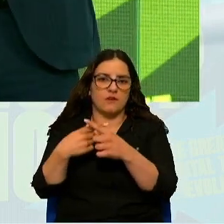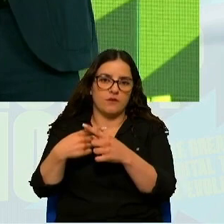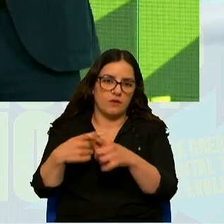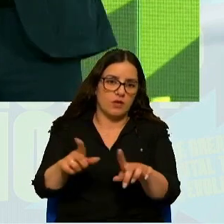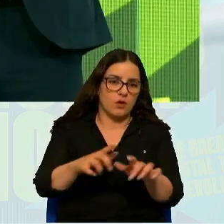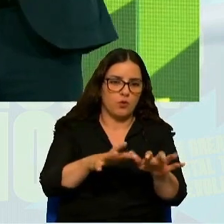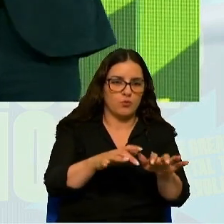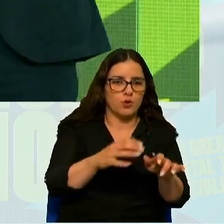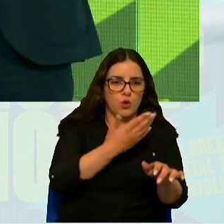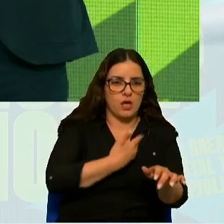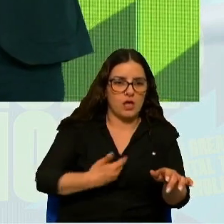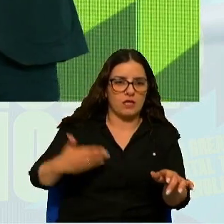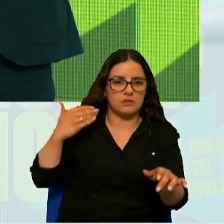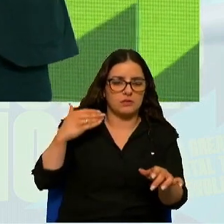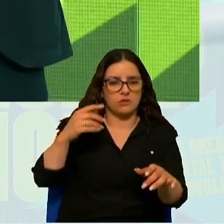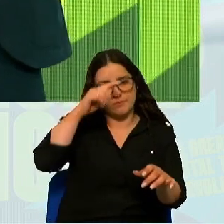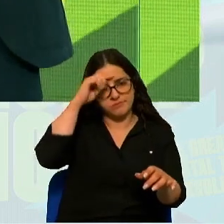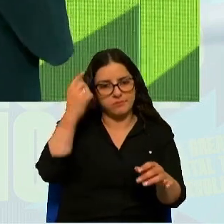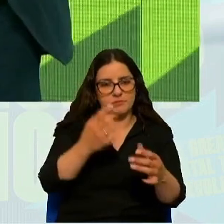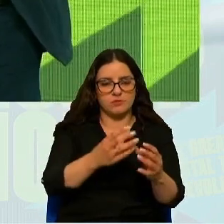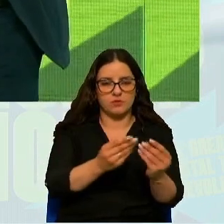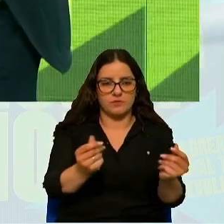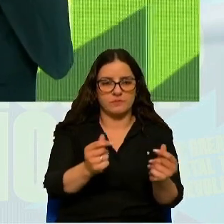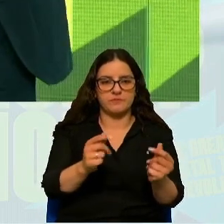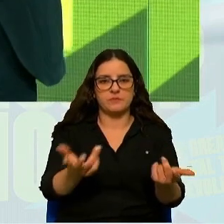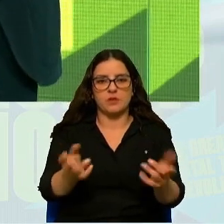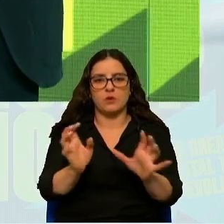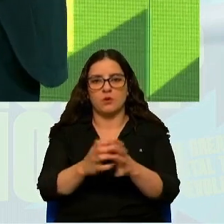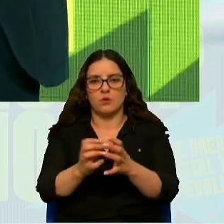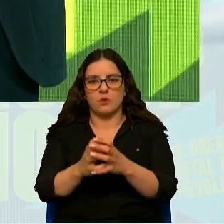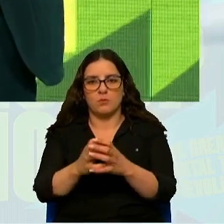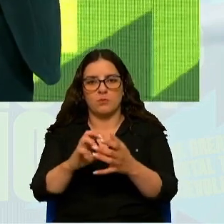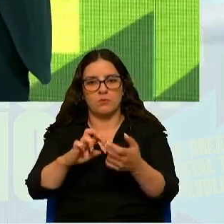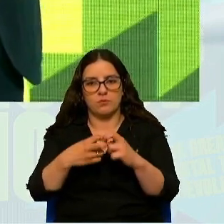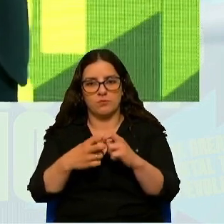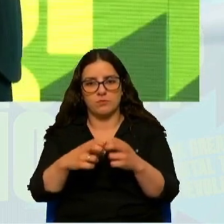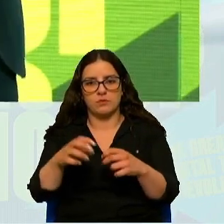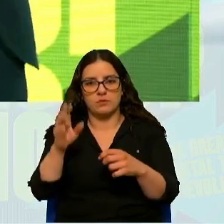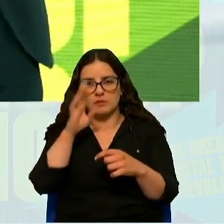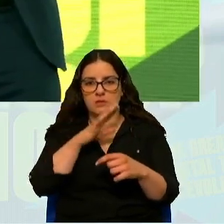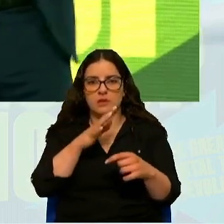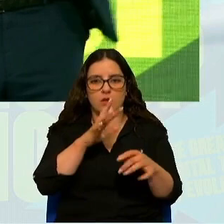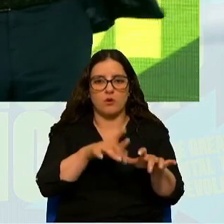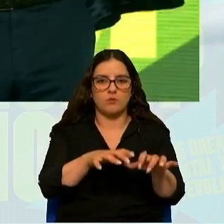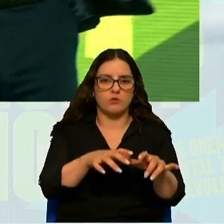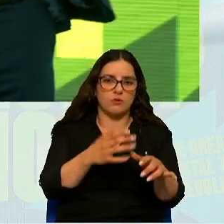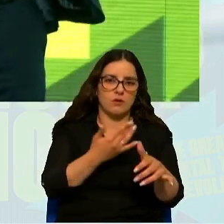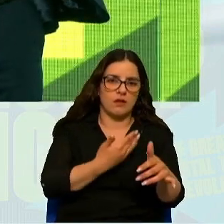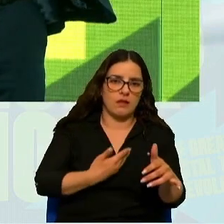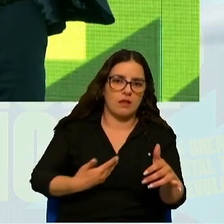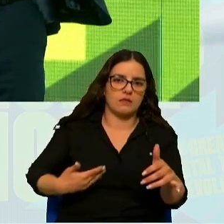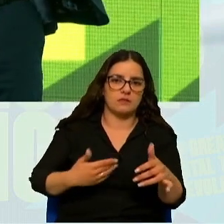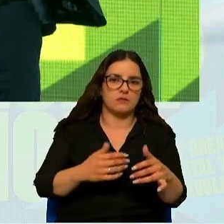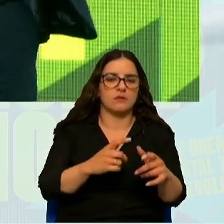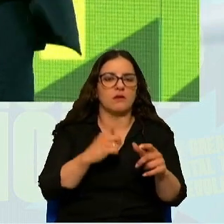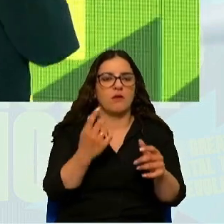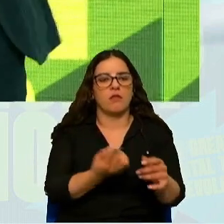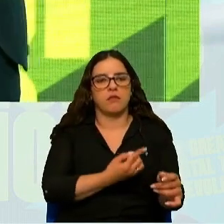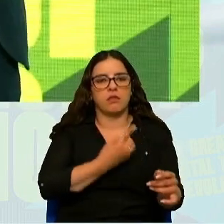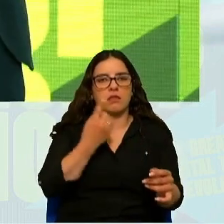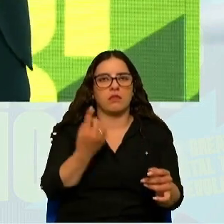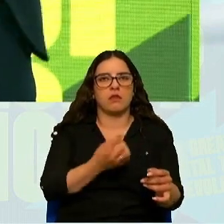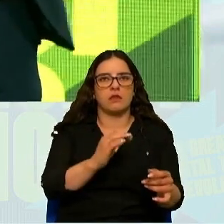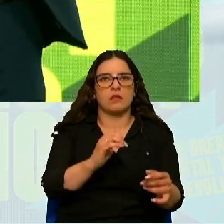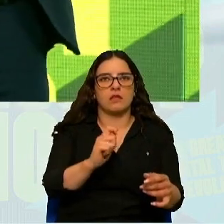solves problems. There's a class of problems. If I want to solve them with a traditional computer, will take centuries